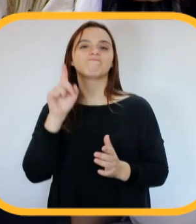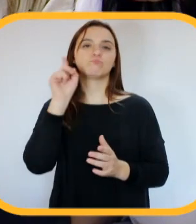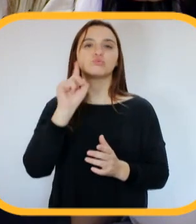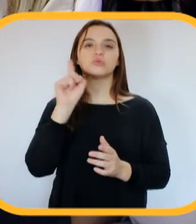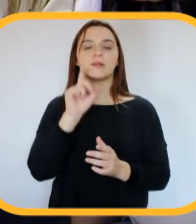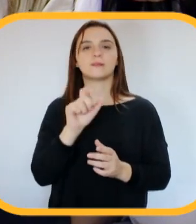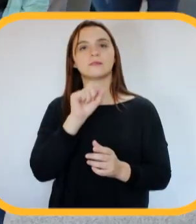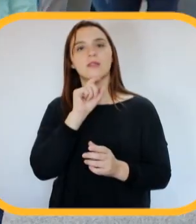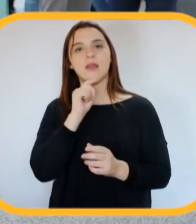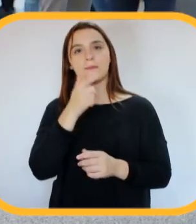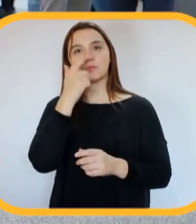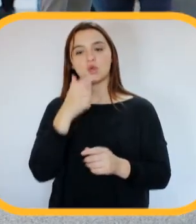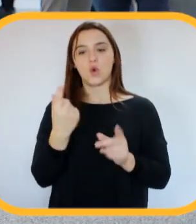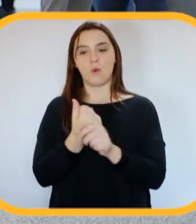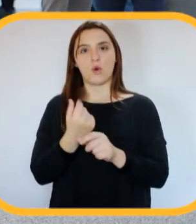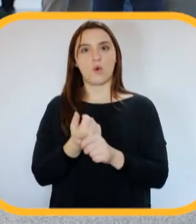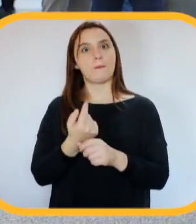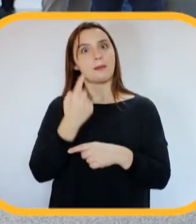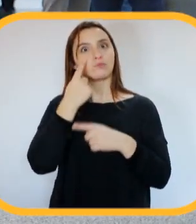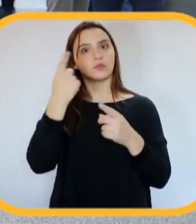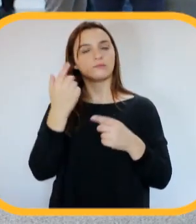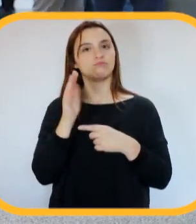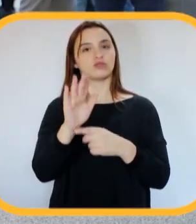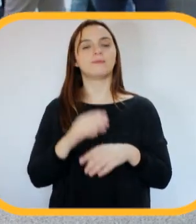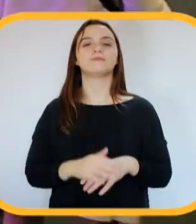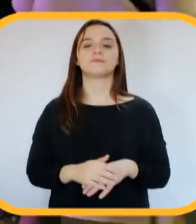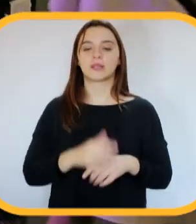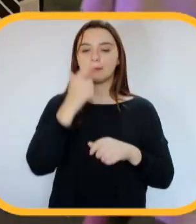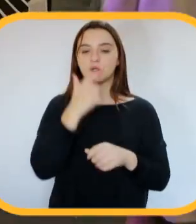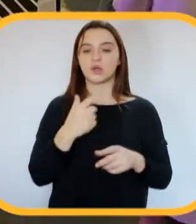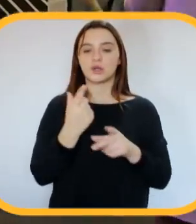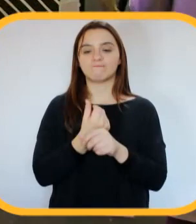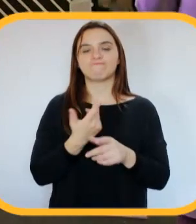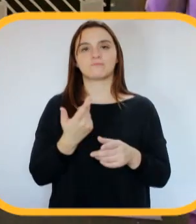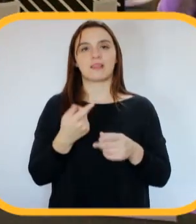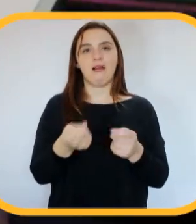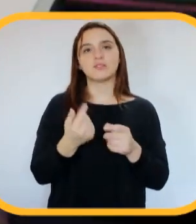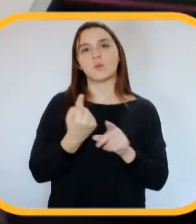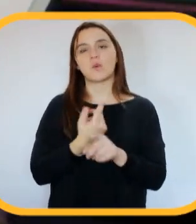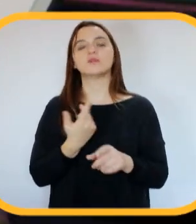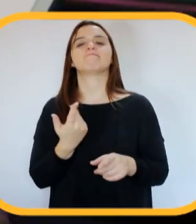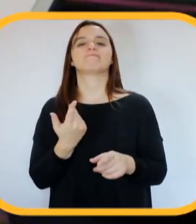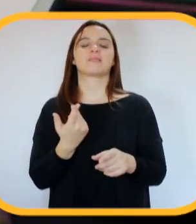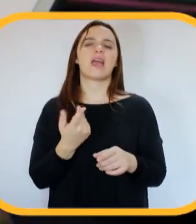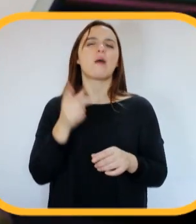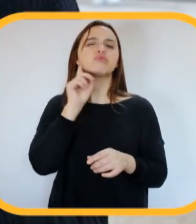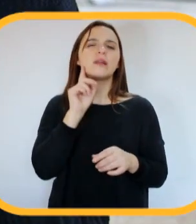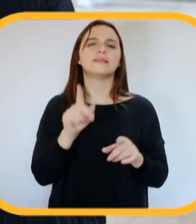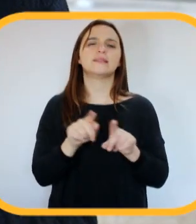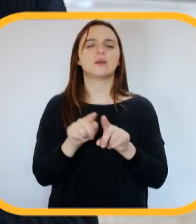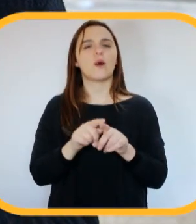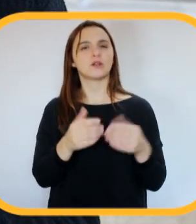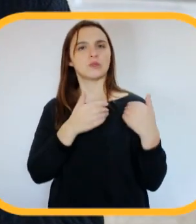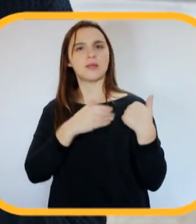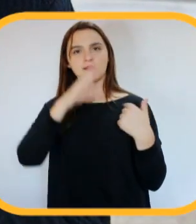vez mais importante dar palco aos consumidores. Consumers are important. Consumers need to be aware of their responsibility. I think